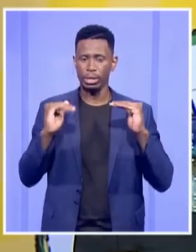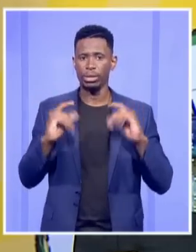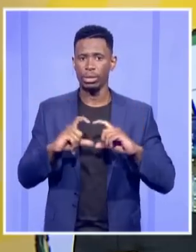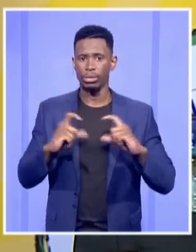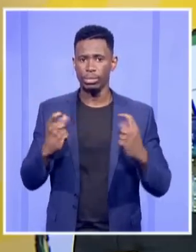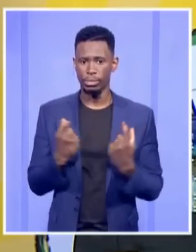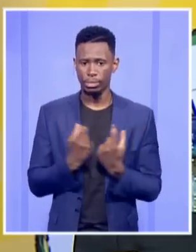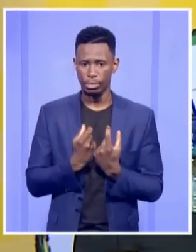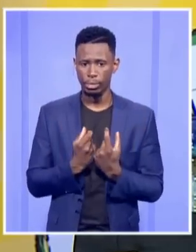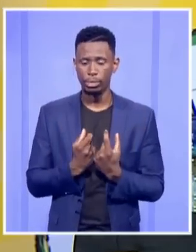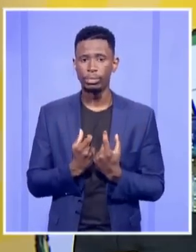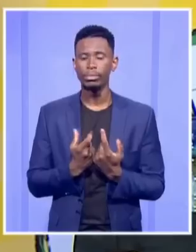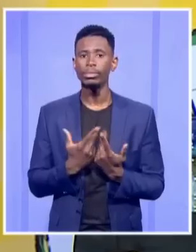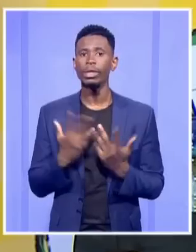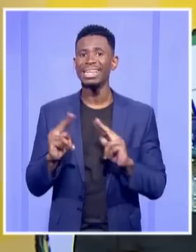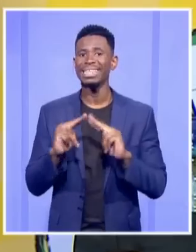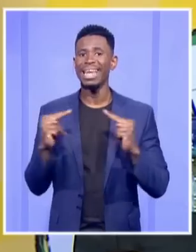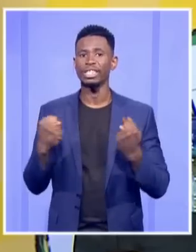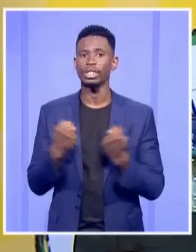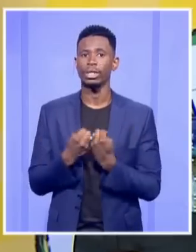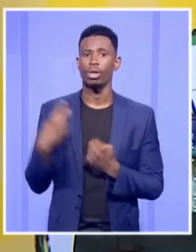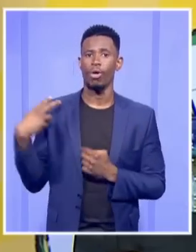national officials of the ANC,